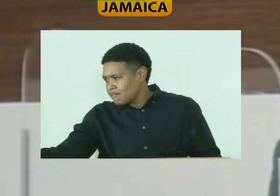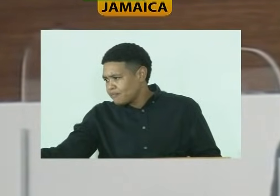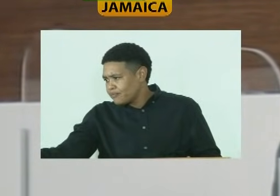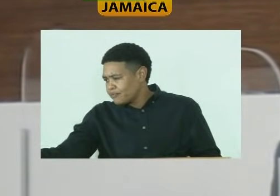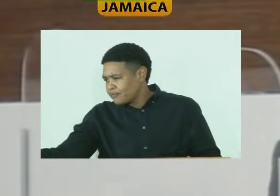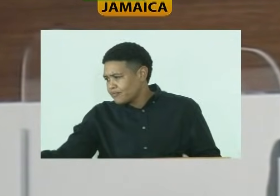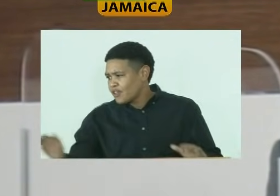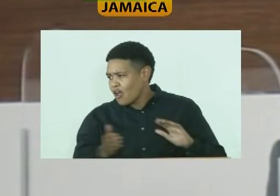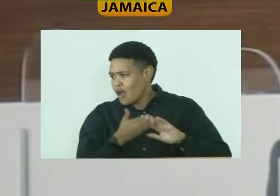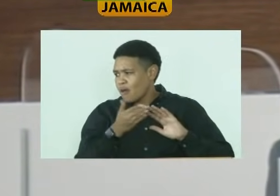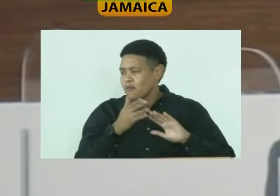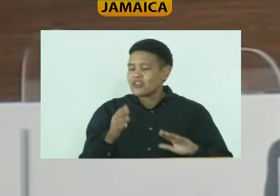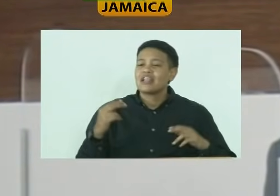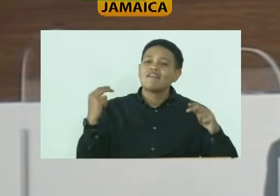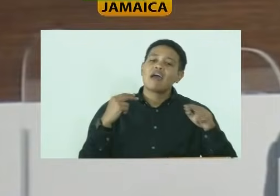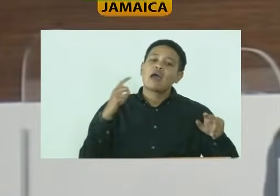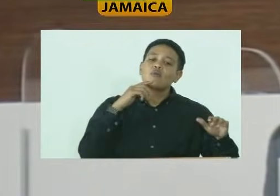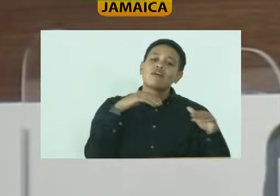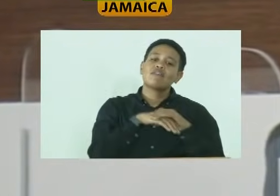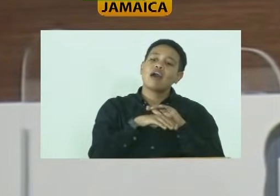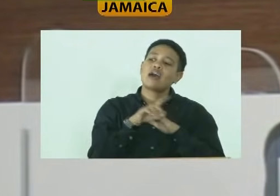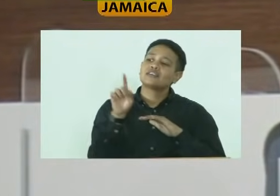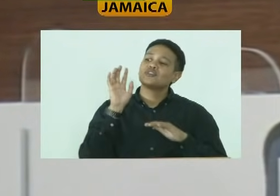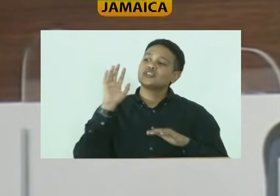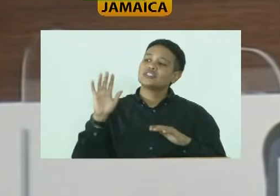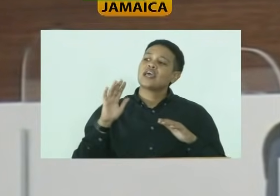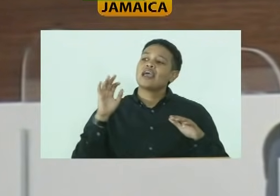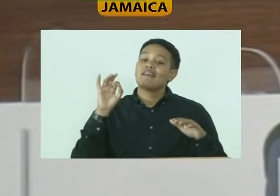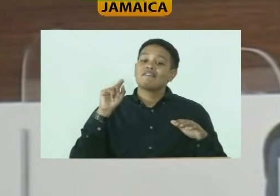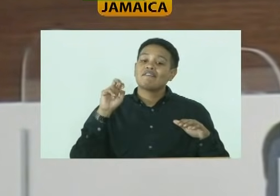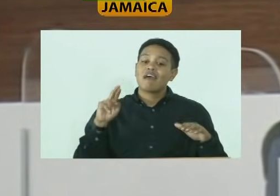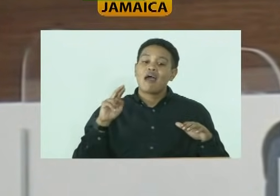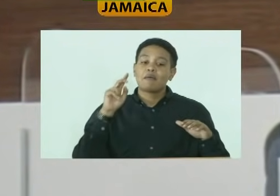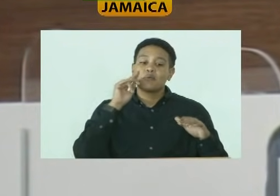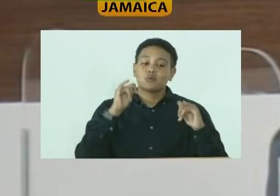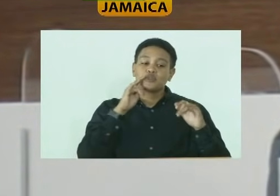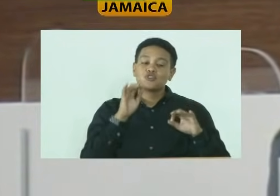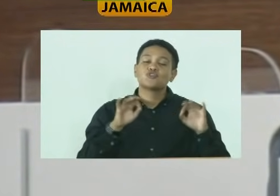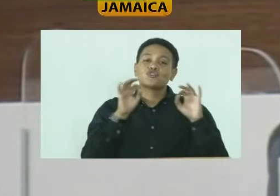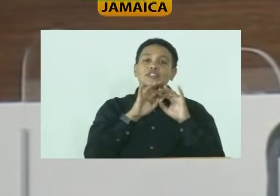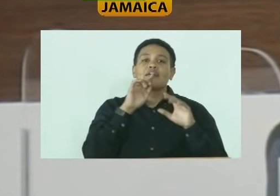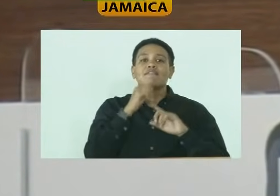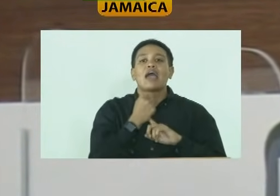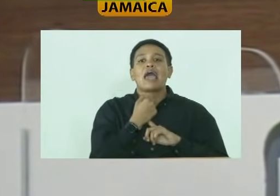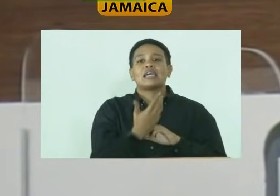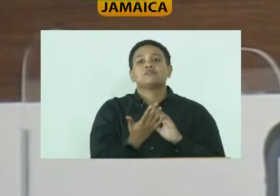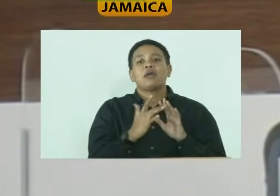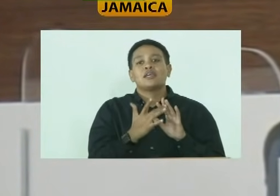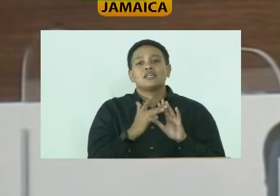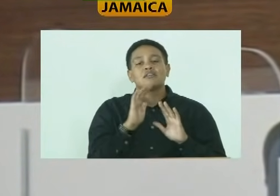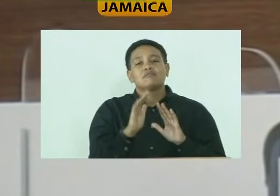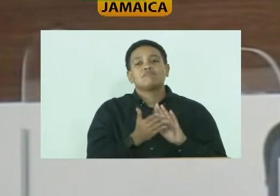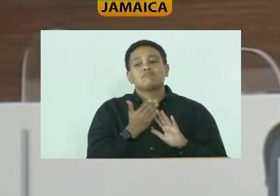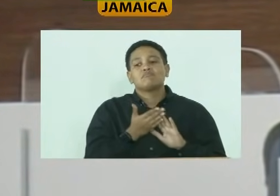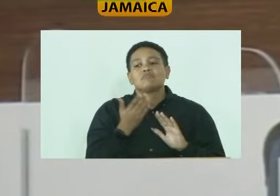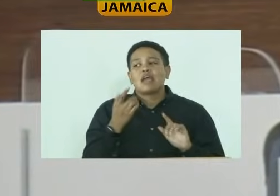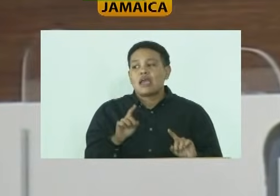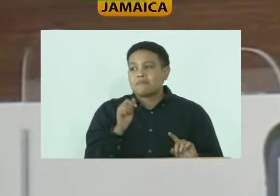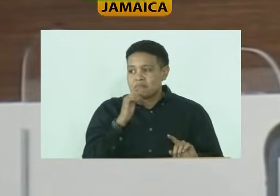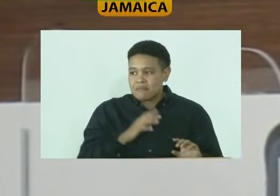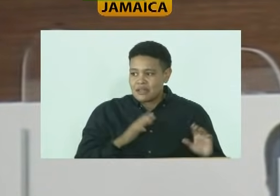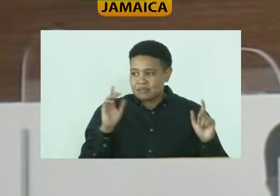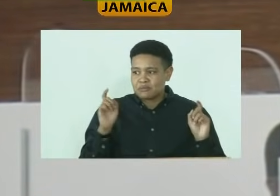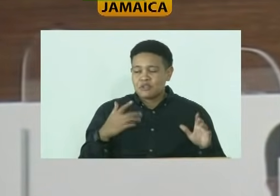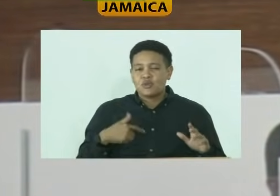for allocating access to their dark fiber, which has been critical for the expansion of the broadband network. Madam Speaker,